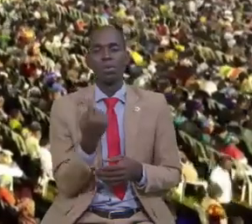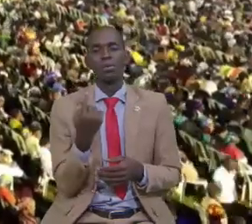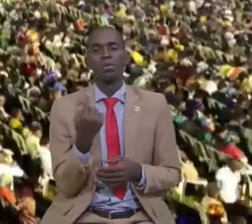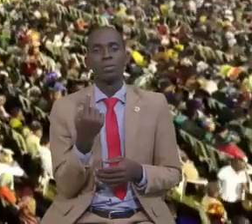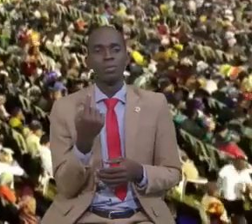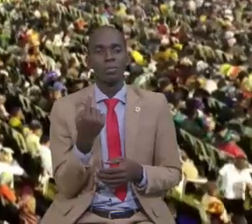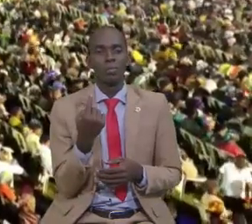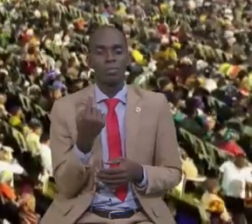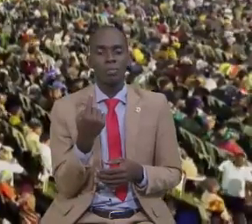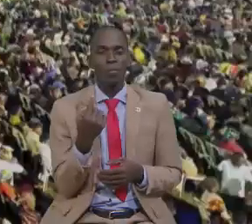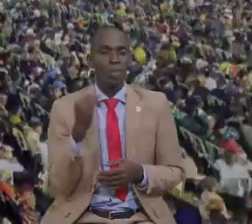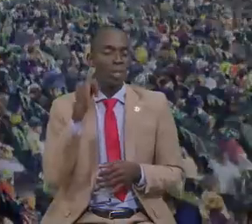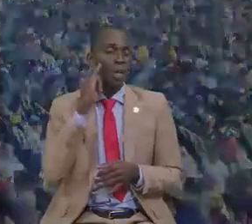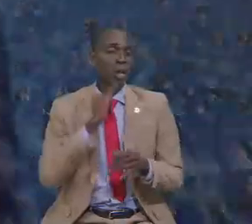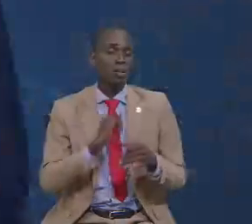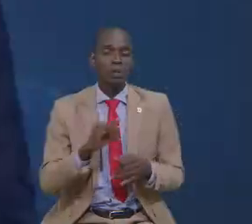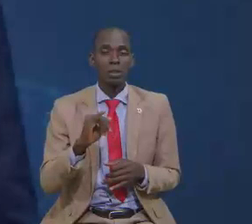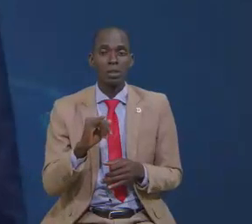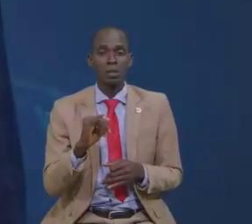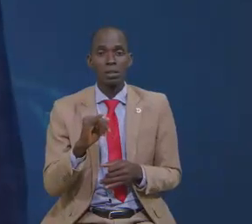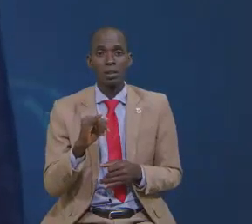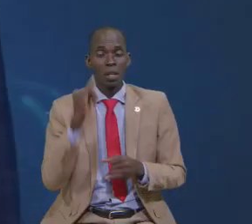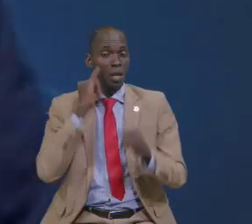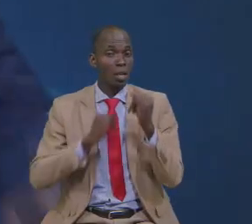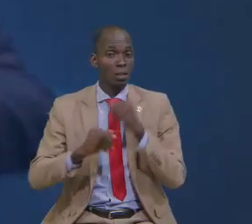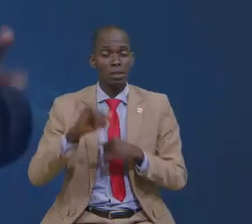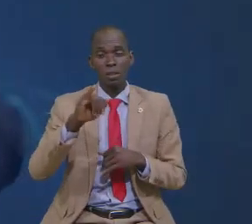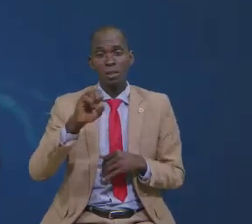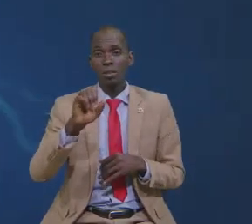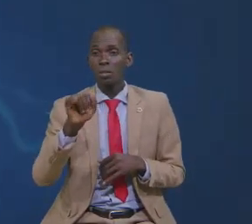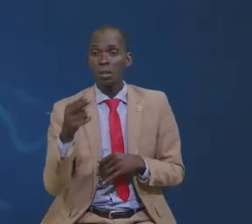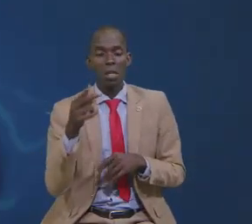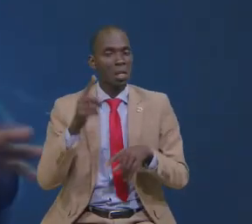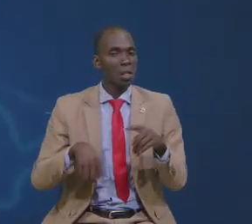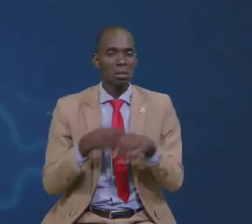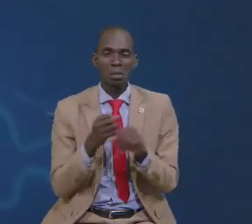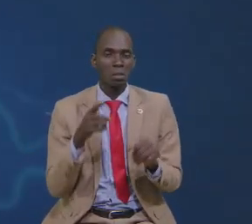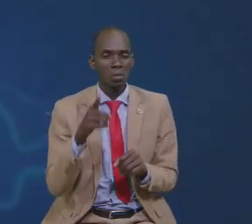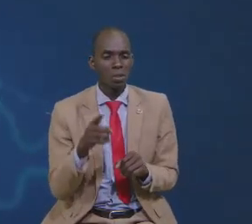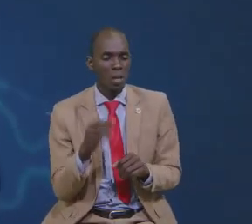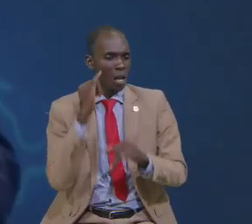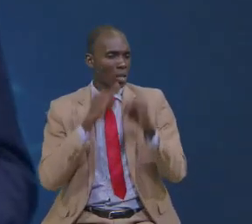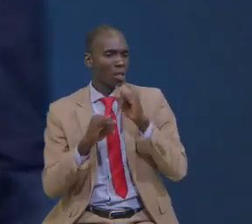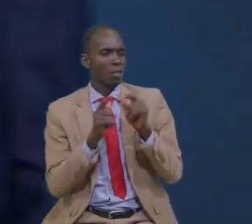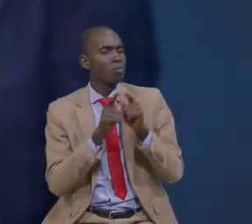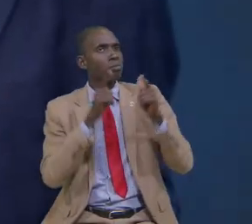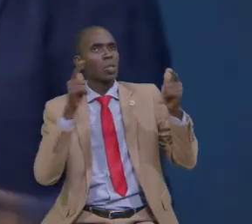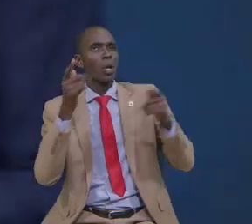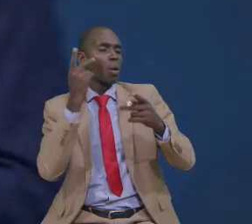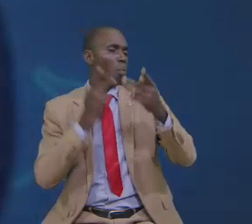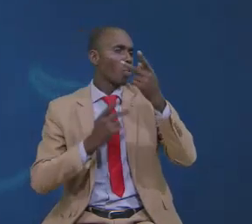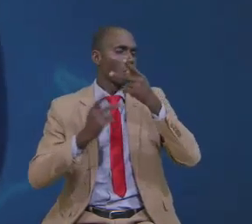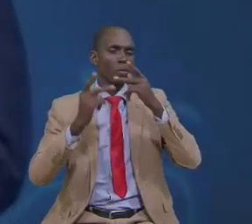I say cannot save you a great prophet a good Prophet even